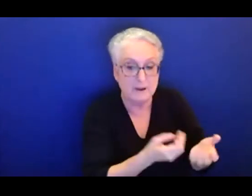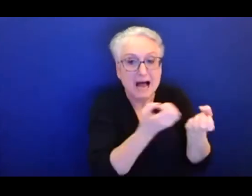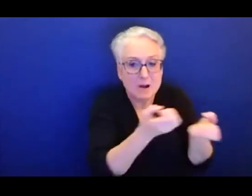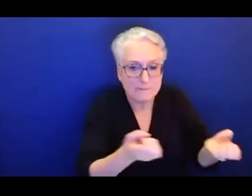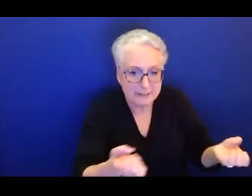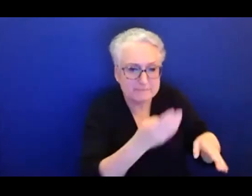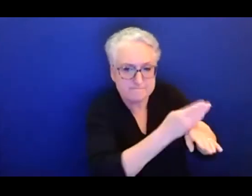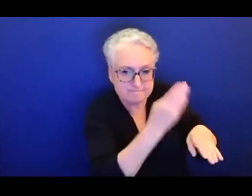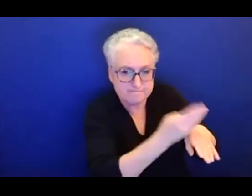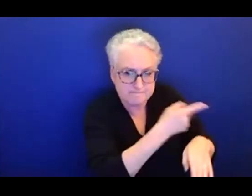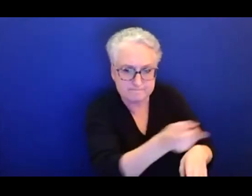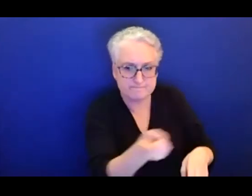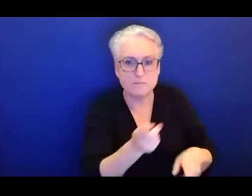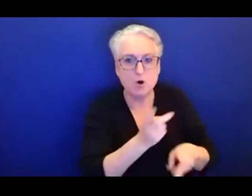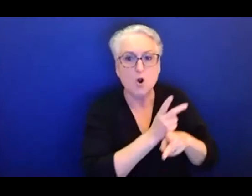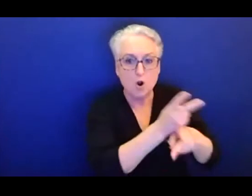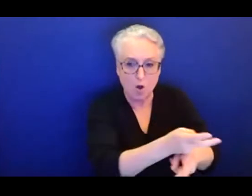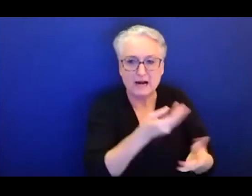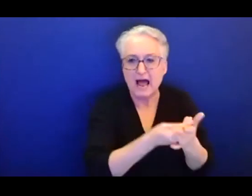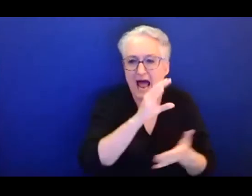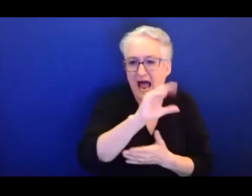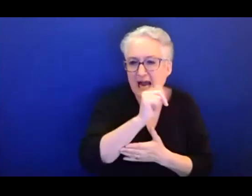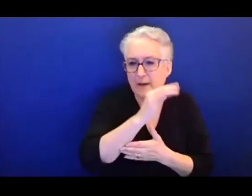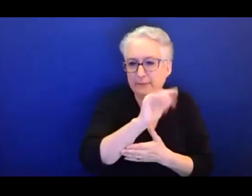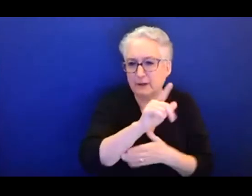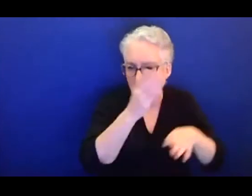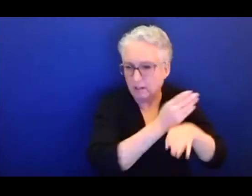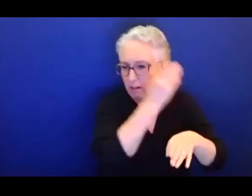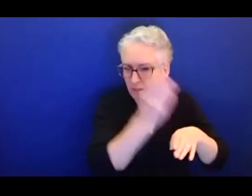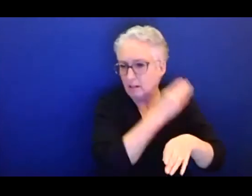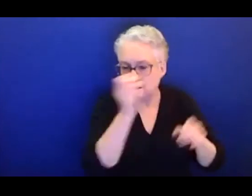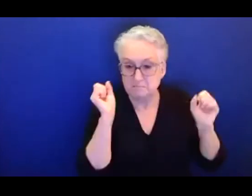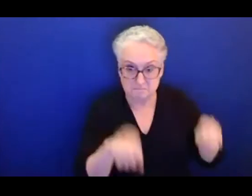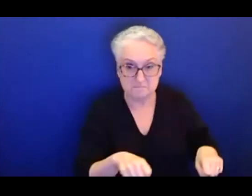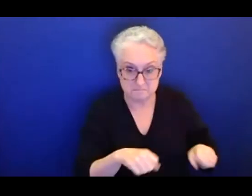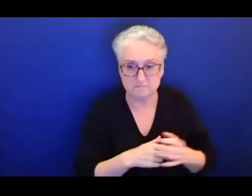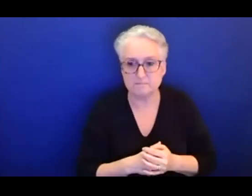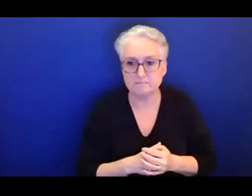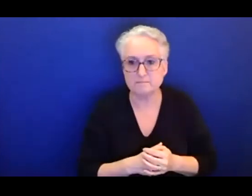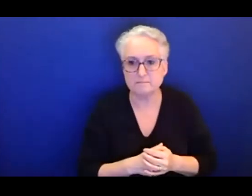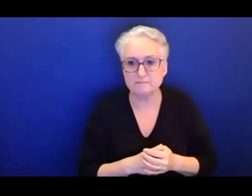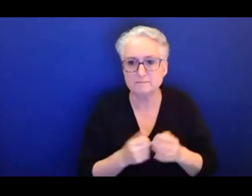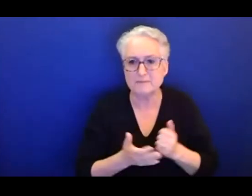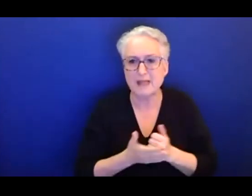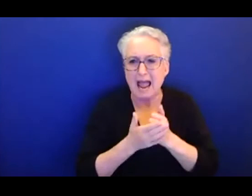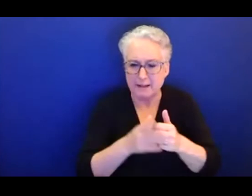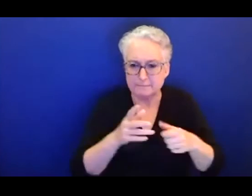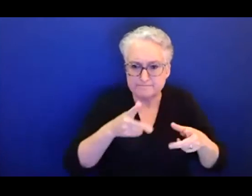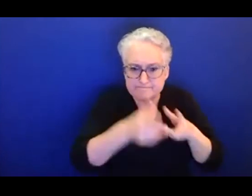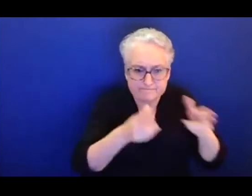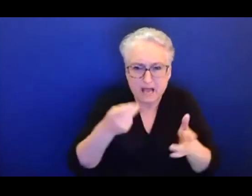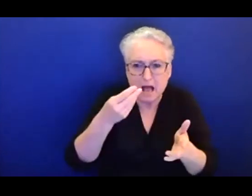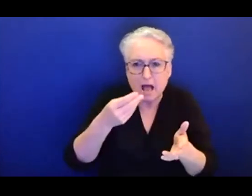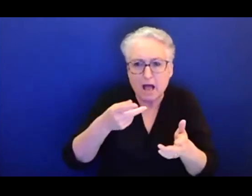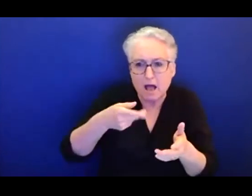interest loans, so our goal is to lower the cost of doing business in the city of Rochester, and so we can be more competitive, attract more businesses, and help